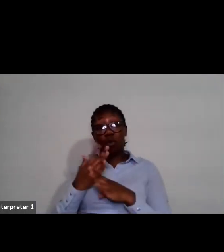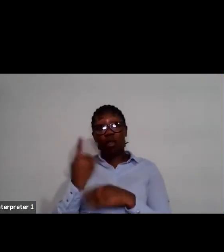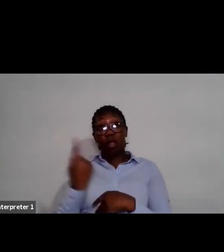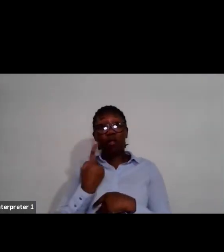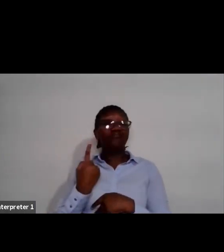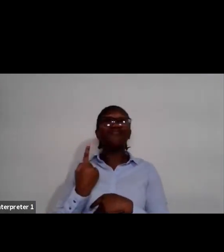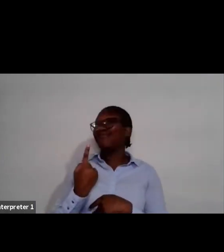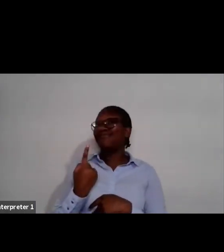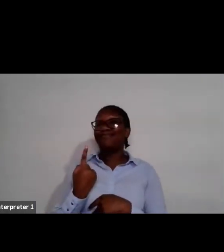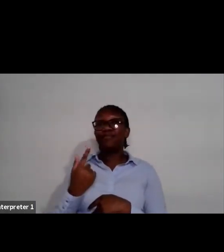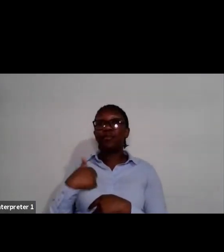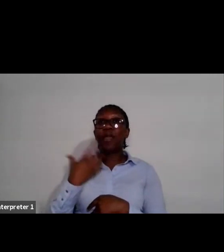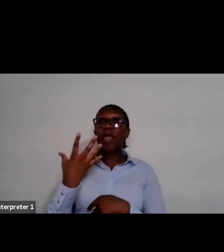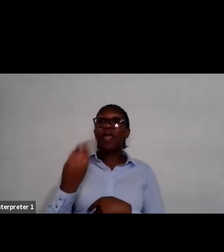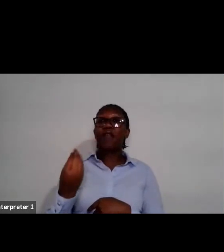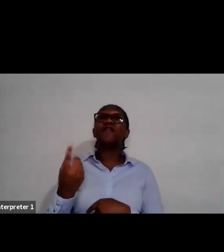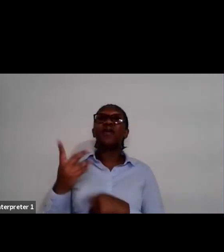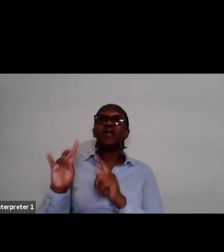with